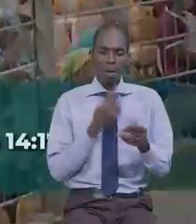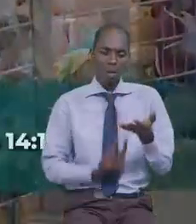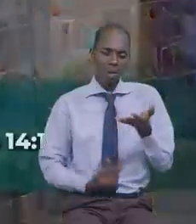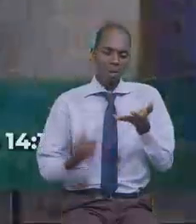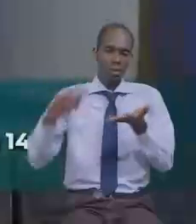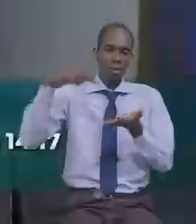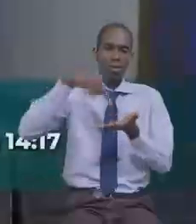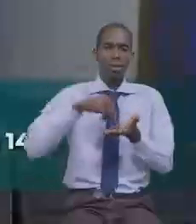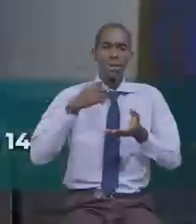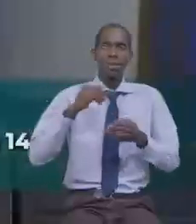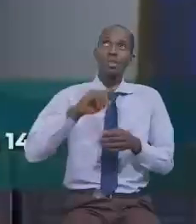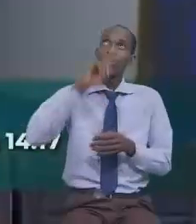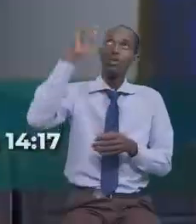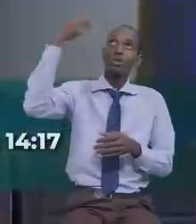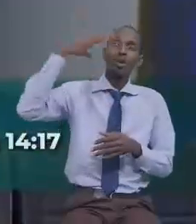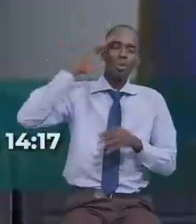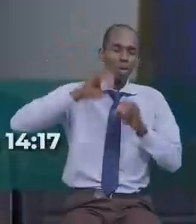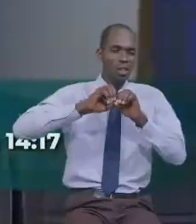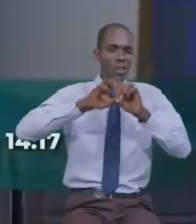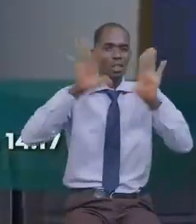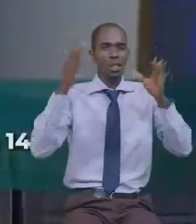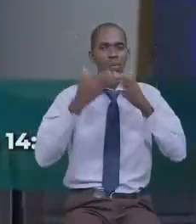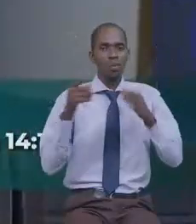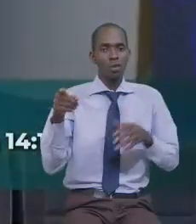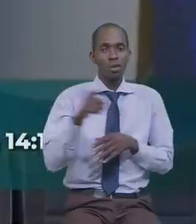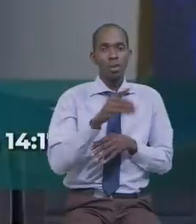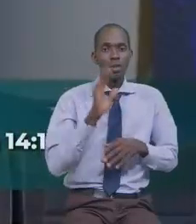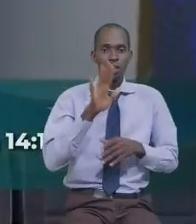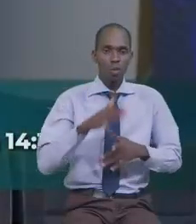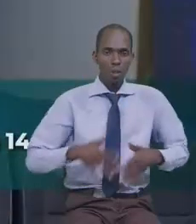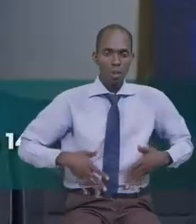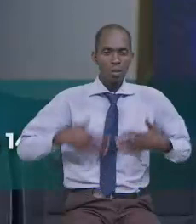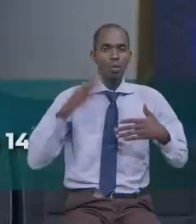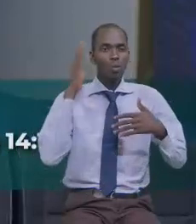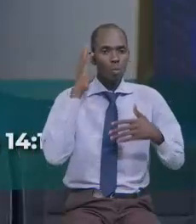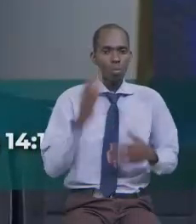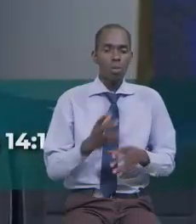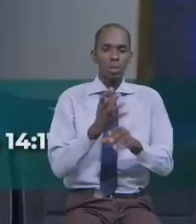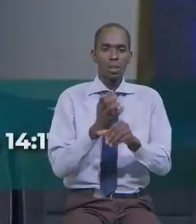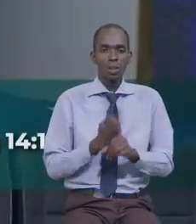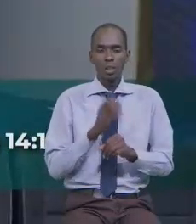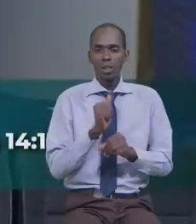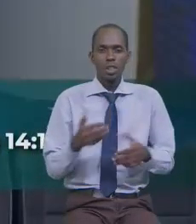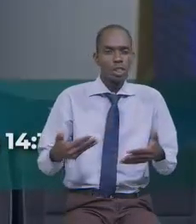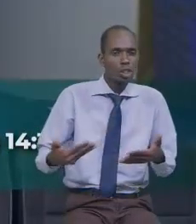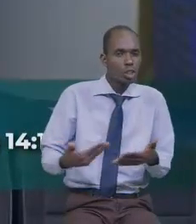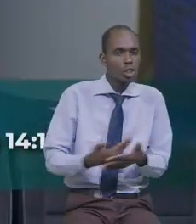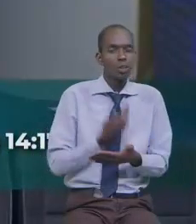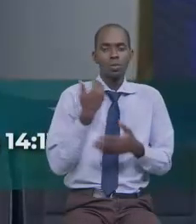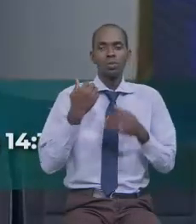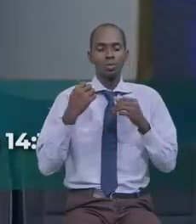shine before you. Your life will take on a new stature and a